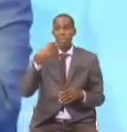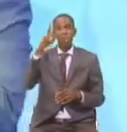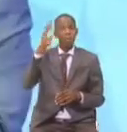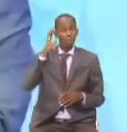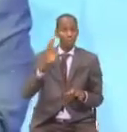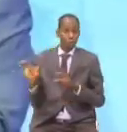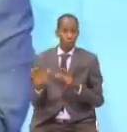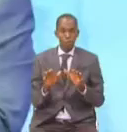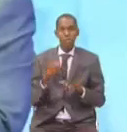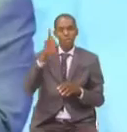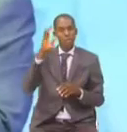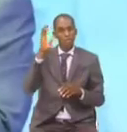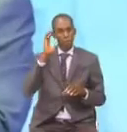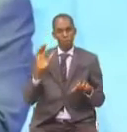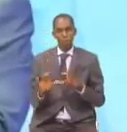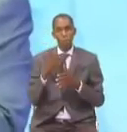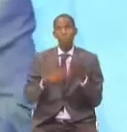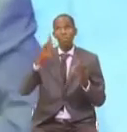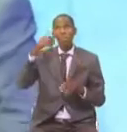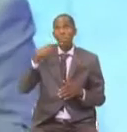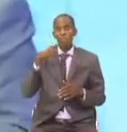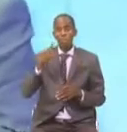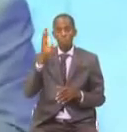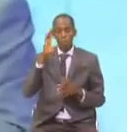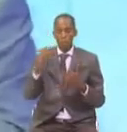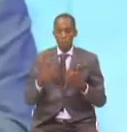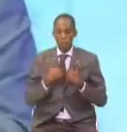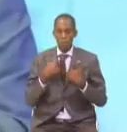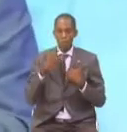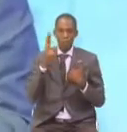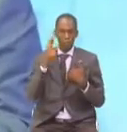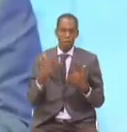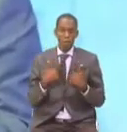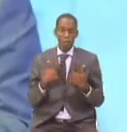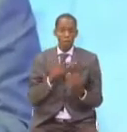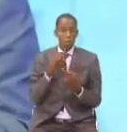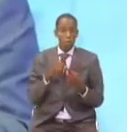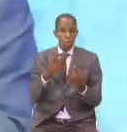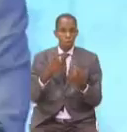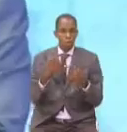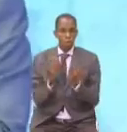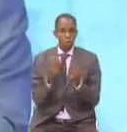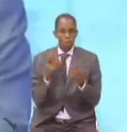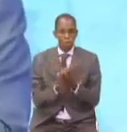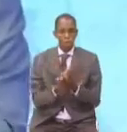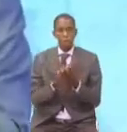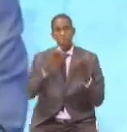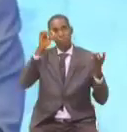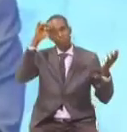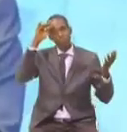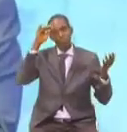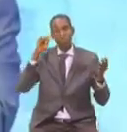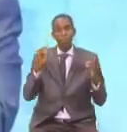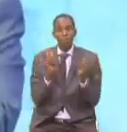you have, you have. And when you come with that expectation, with that faith,